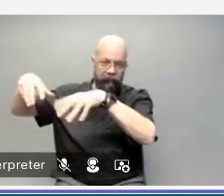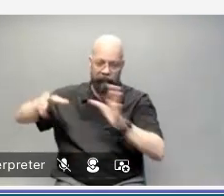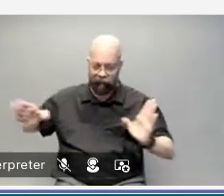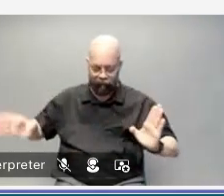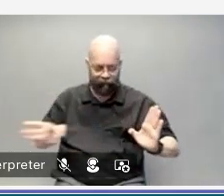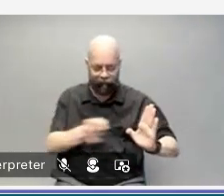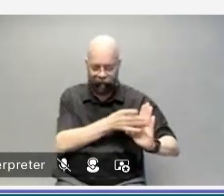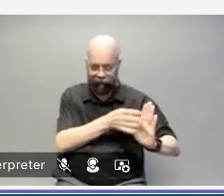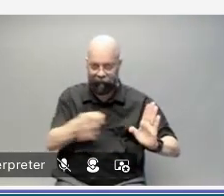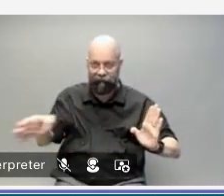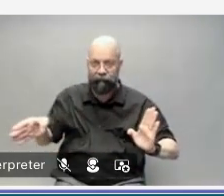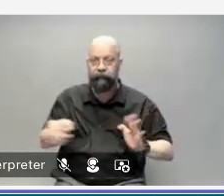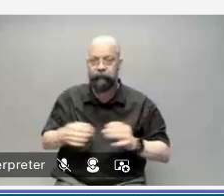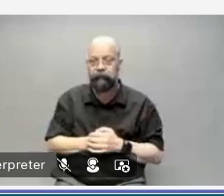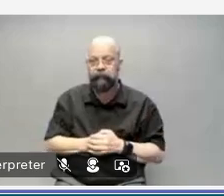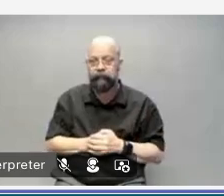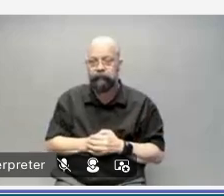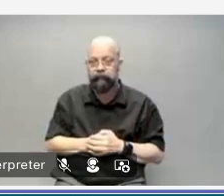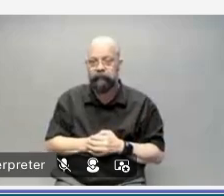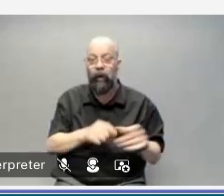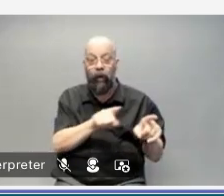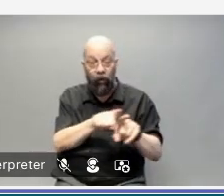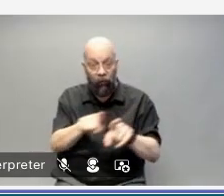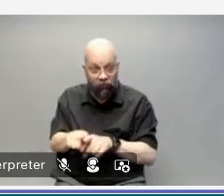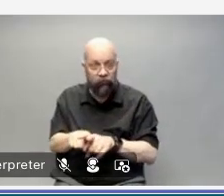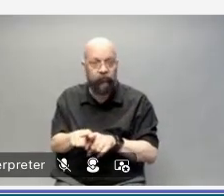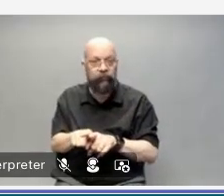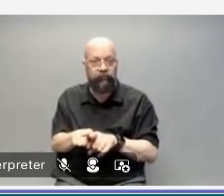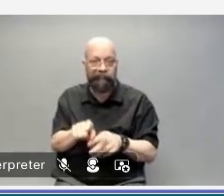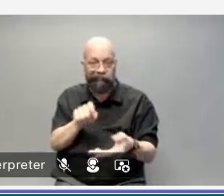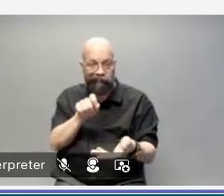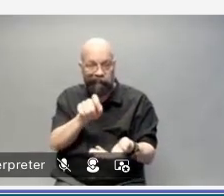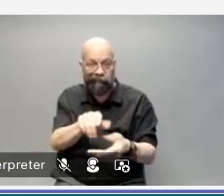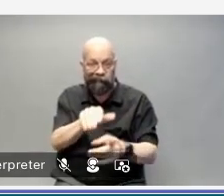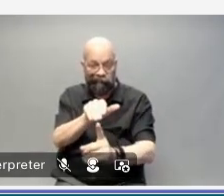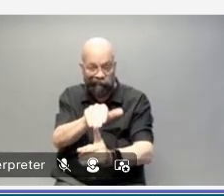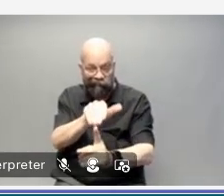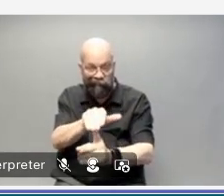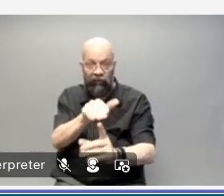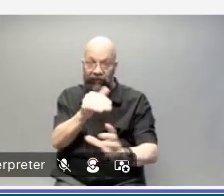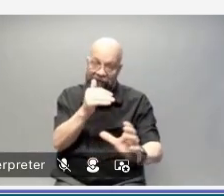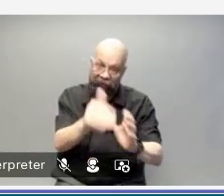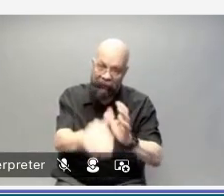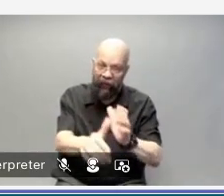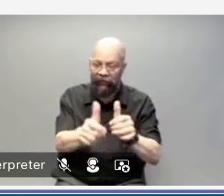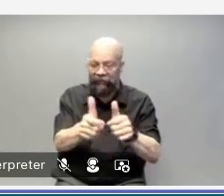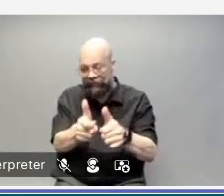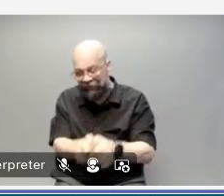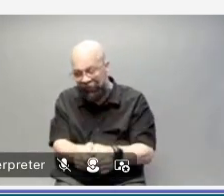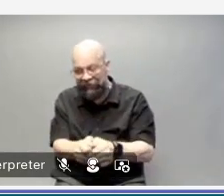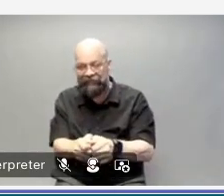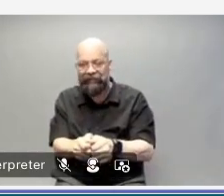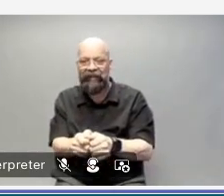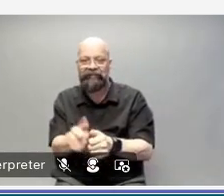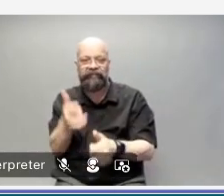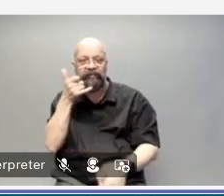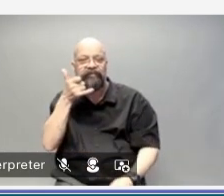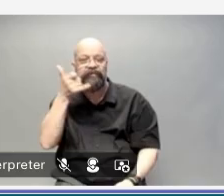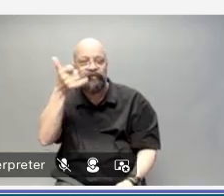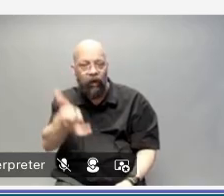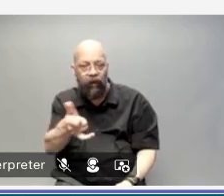during PSPS, we provide notifications to our customers by email, text, and voice